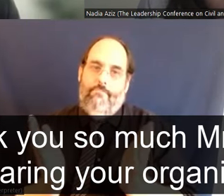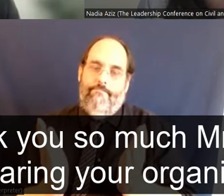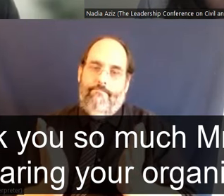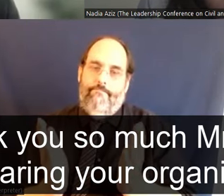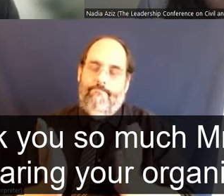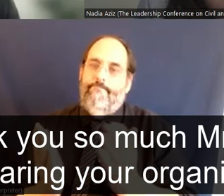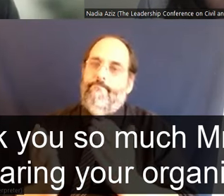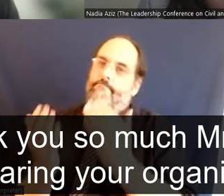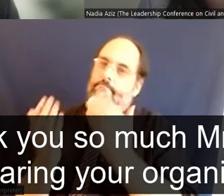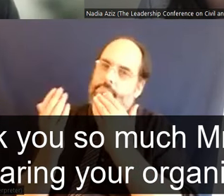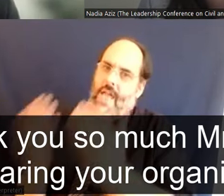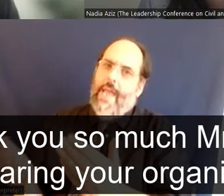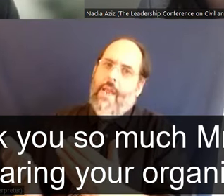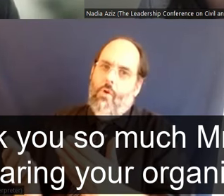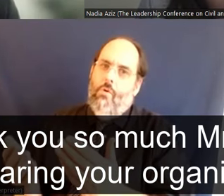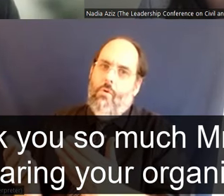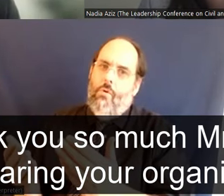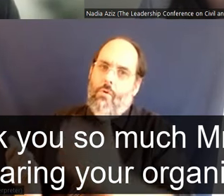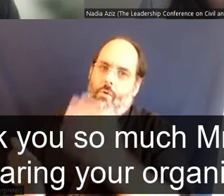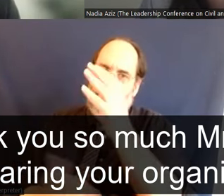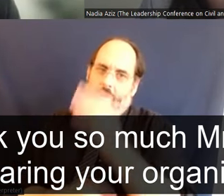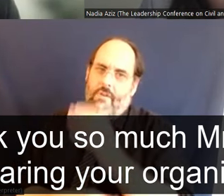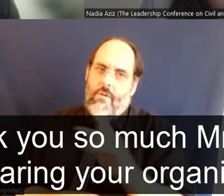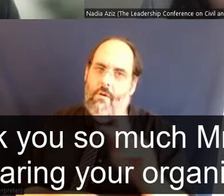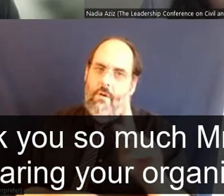Thank you so much, Mr. Kaleka.